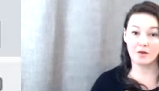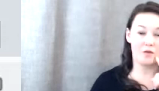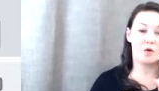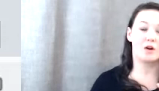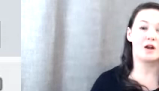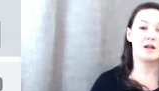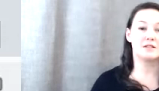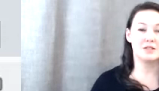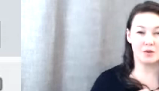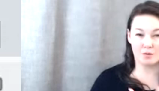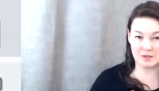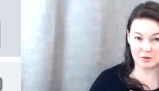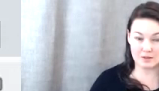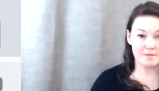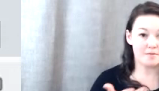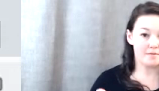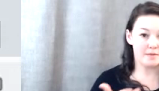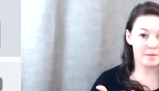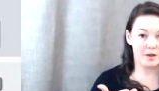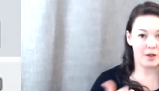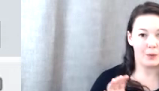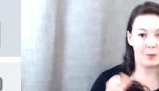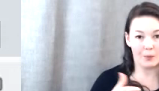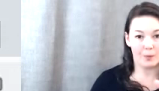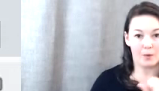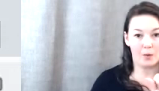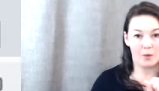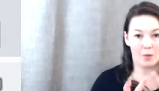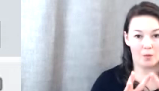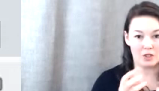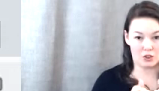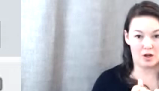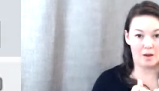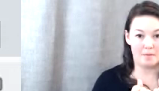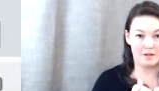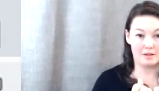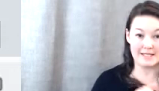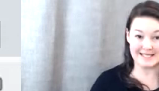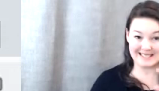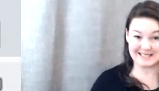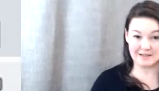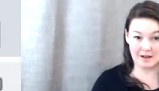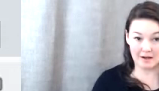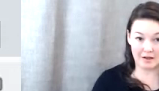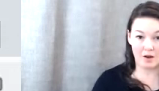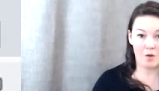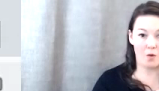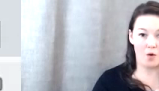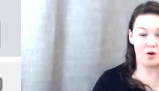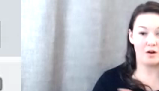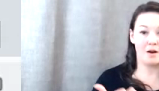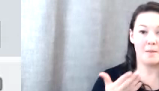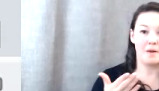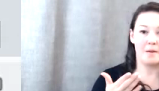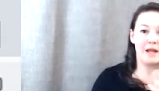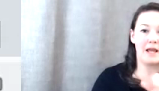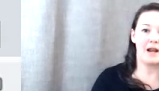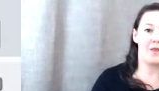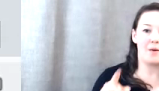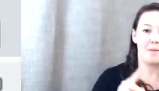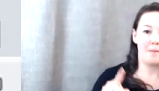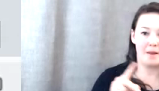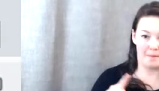be a group workshop setting or one-on-one support to help initiate and get people